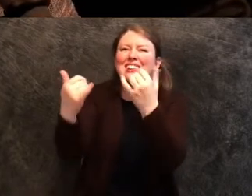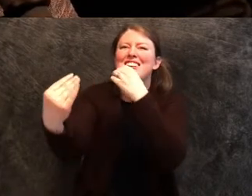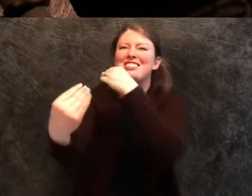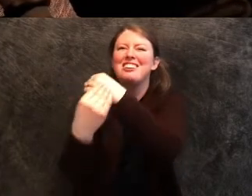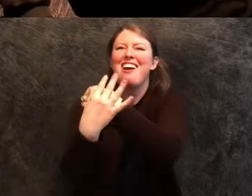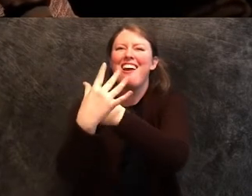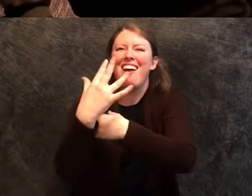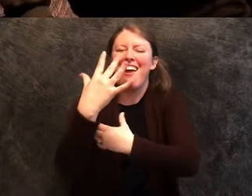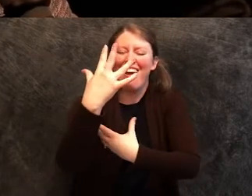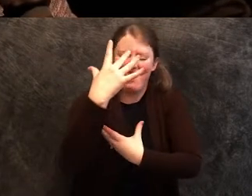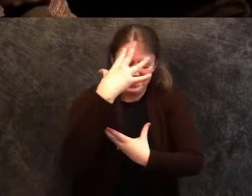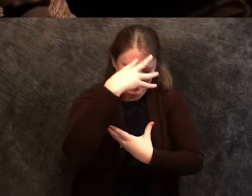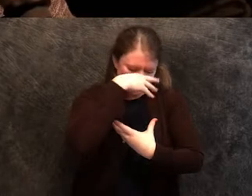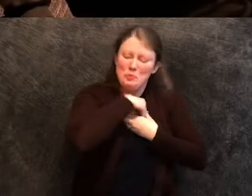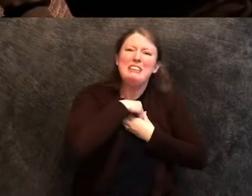Reach